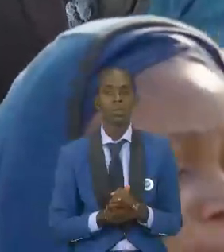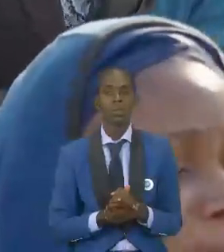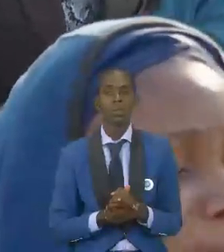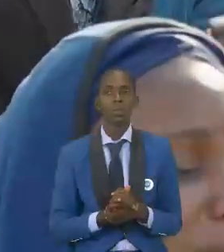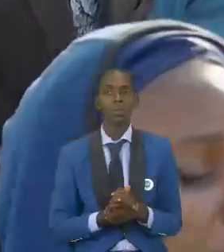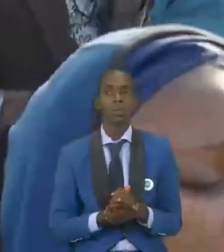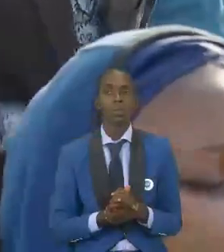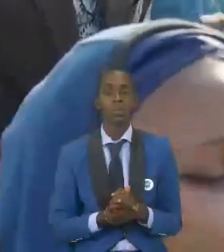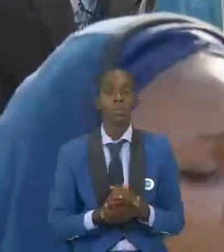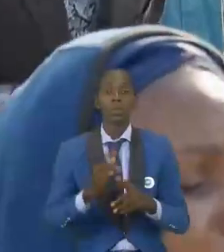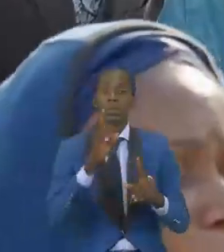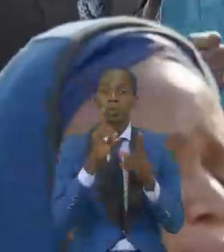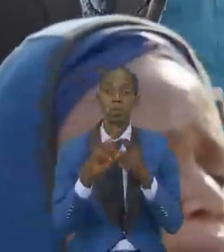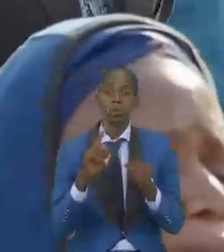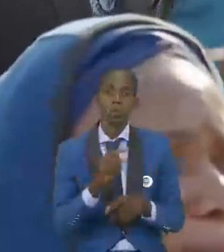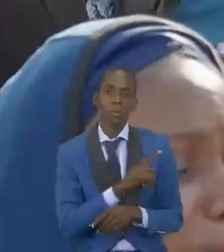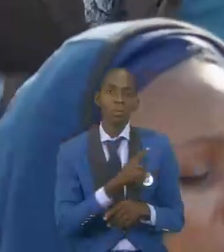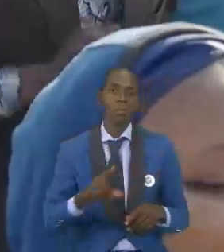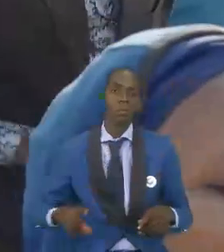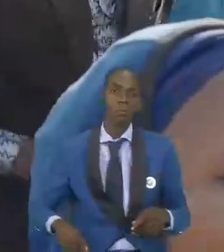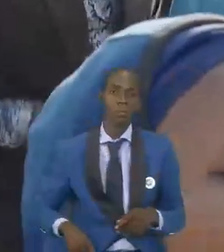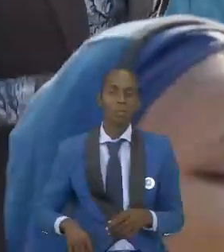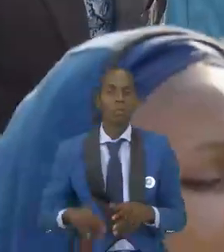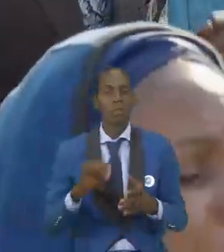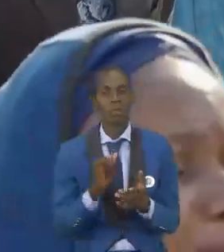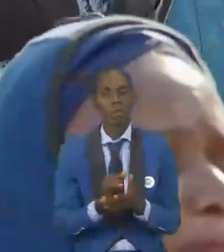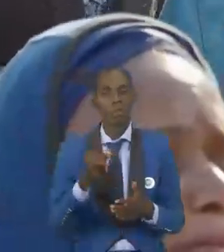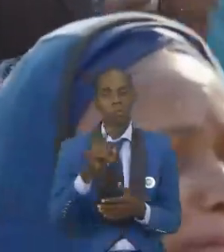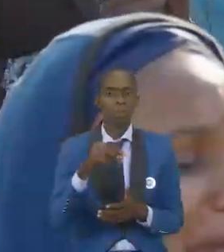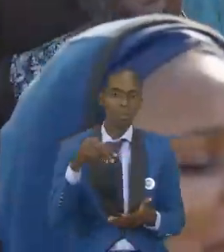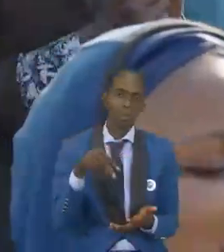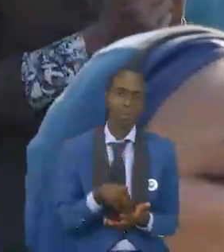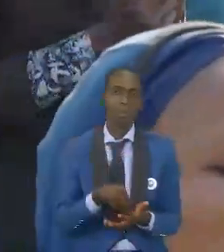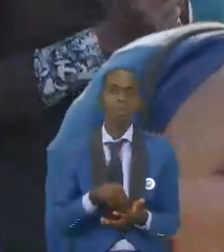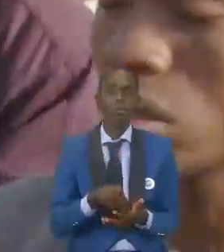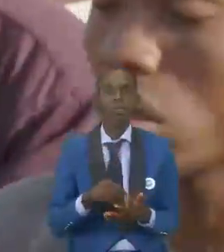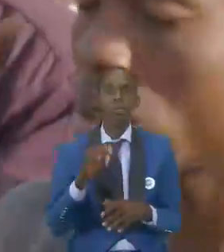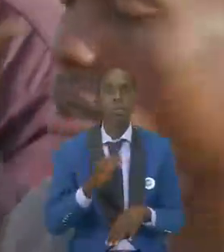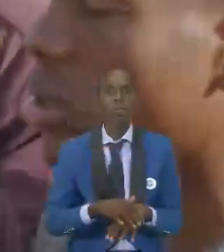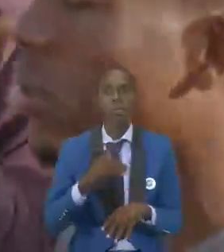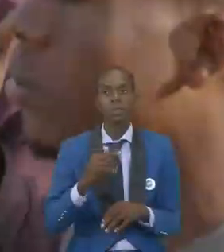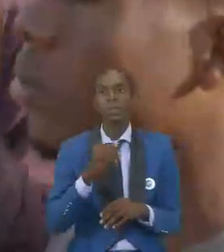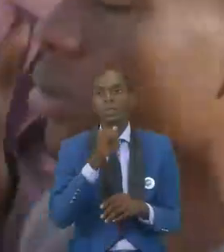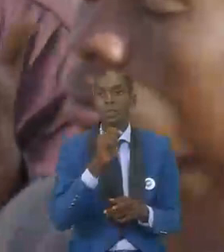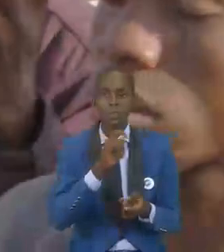Tell the Lord that you stand on the unchanging,